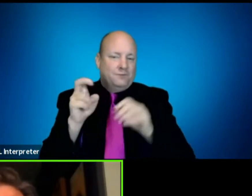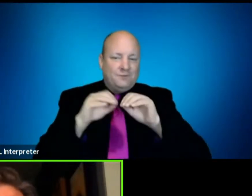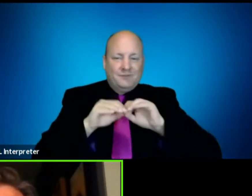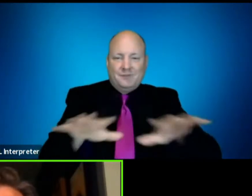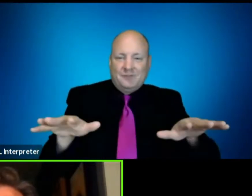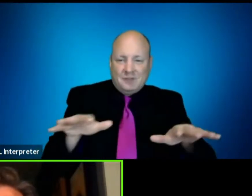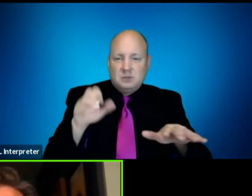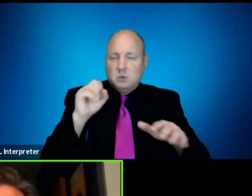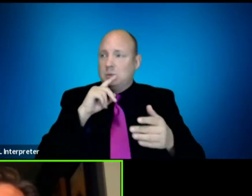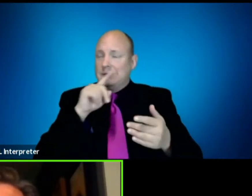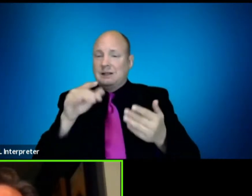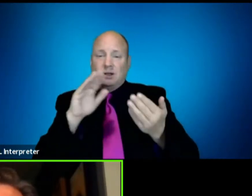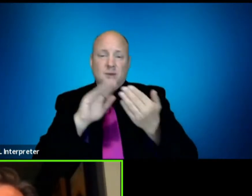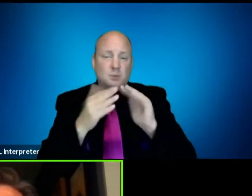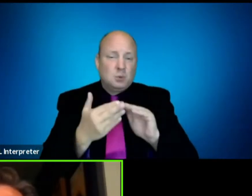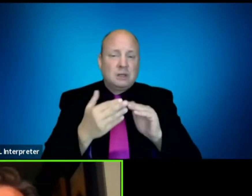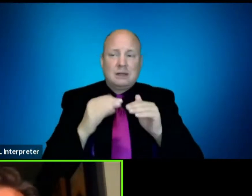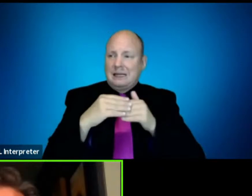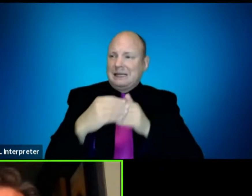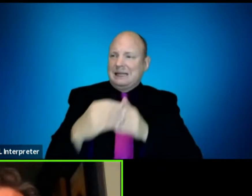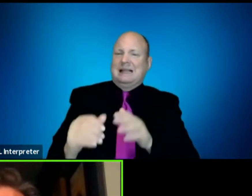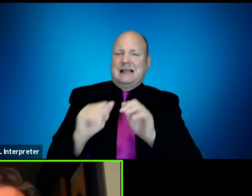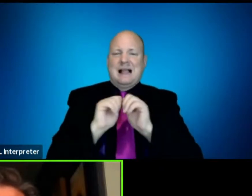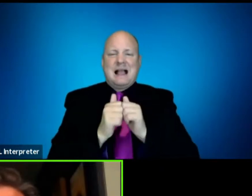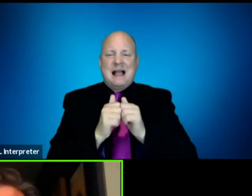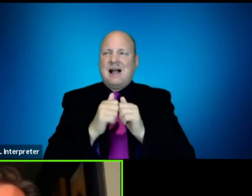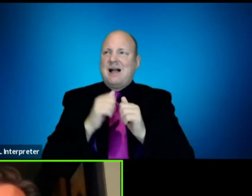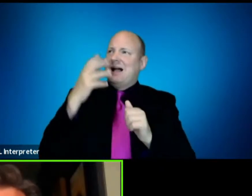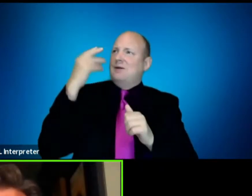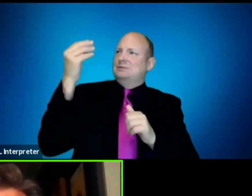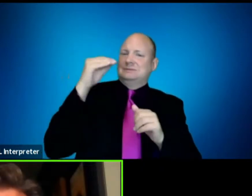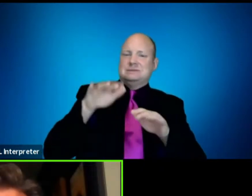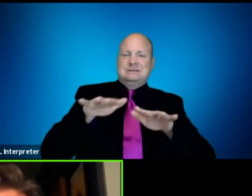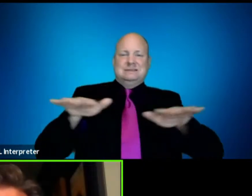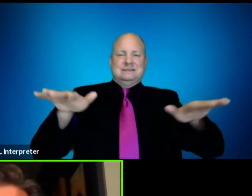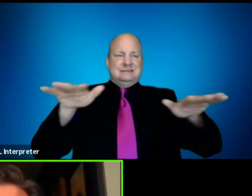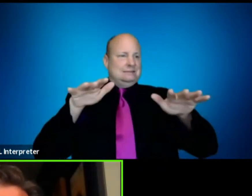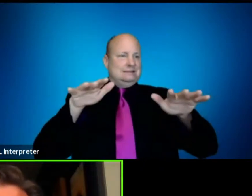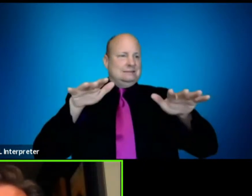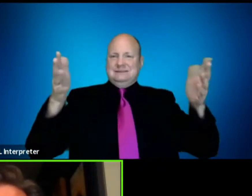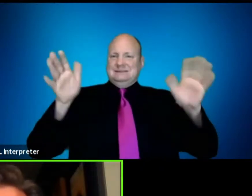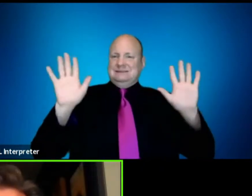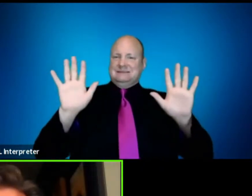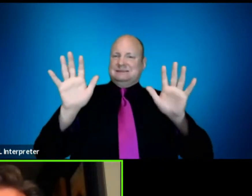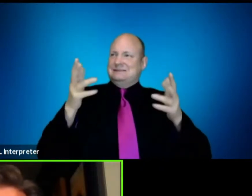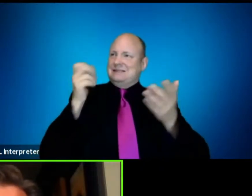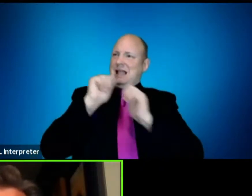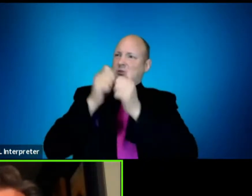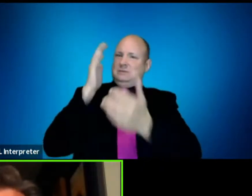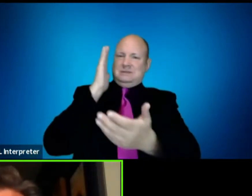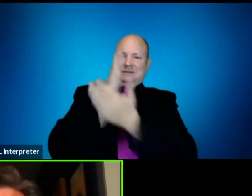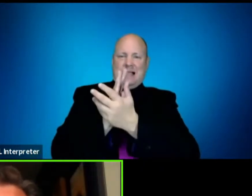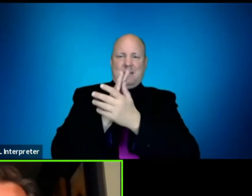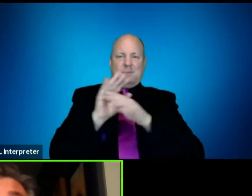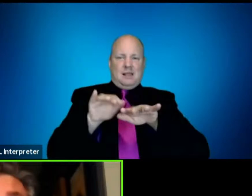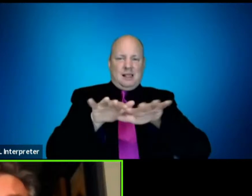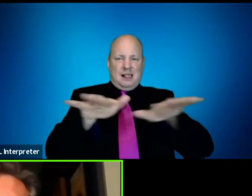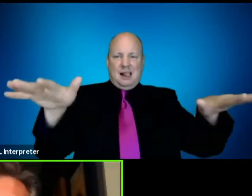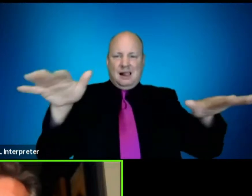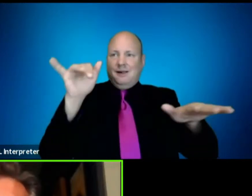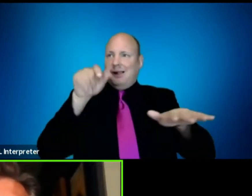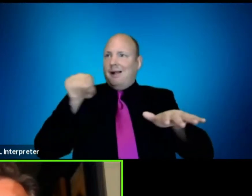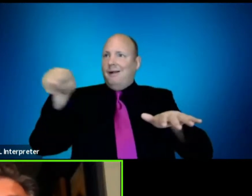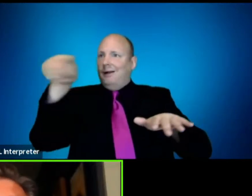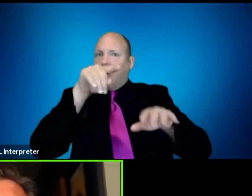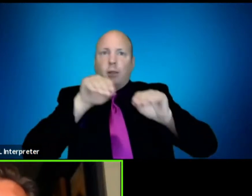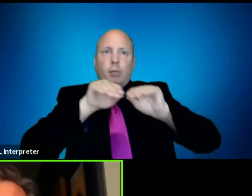of cases in schools. So all of us have a role, whether it's your child, your niece or your nephew, a neighbor, or you don't know